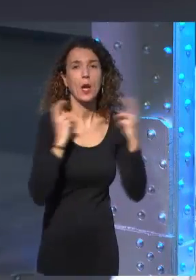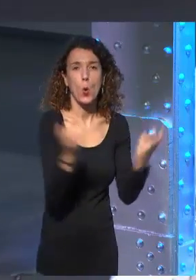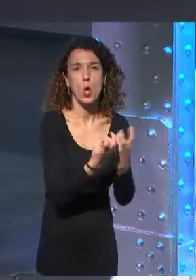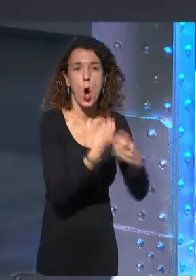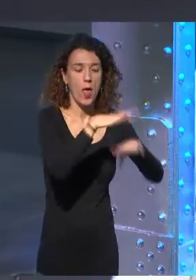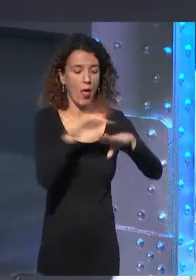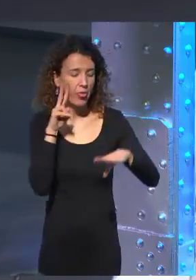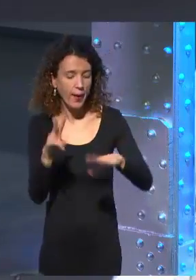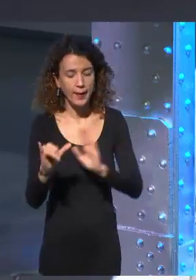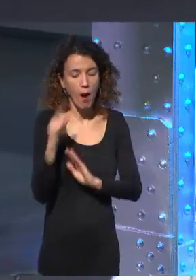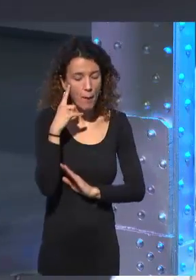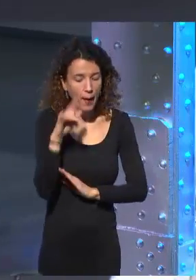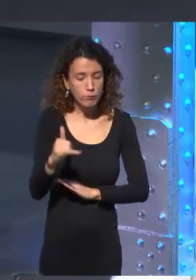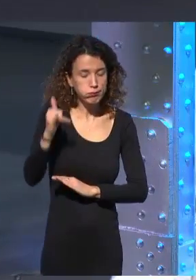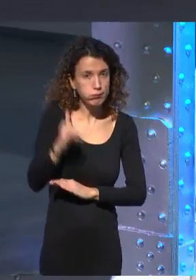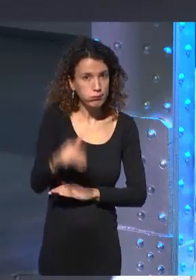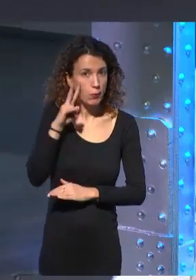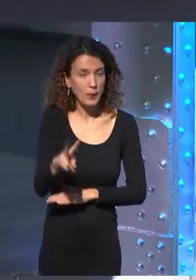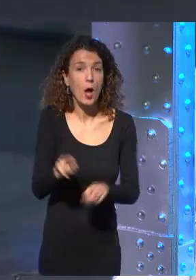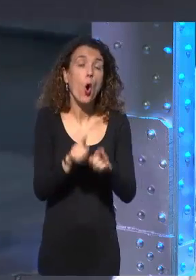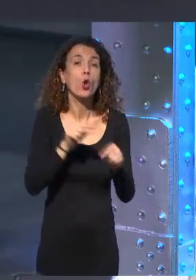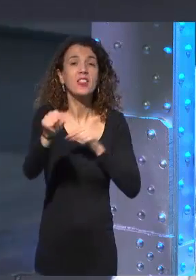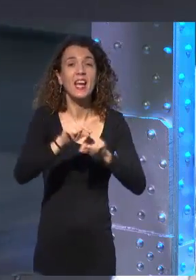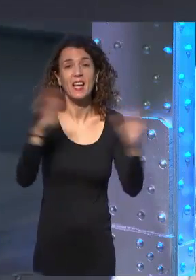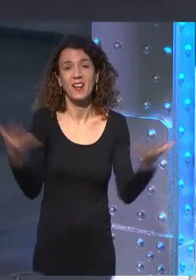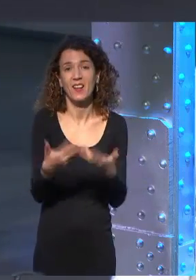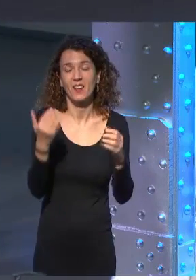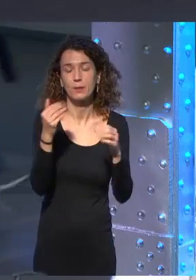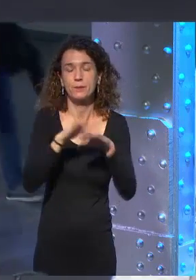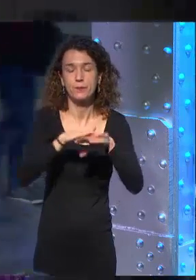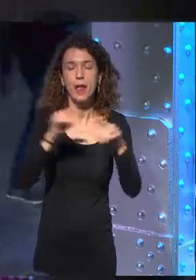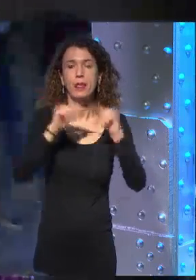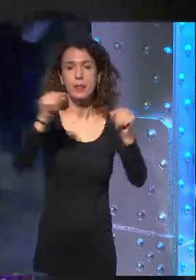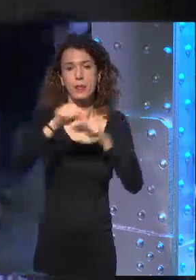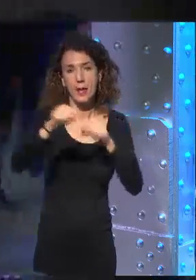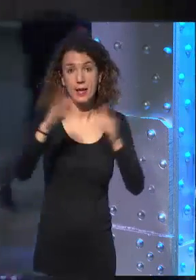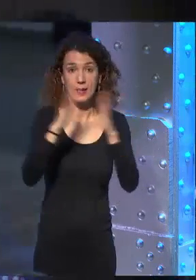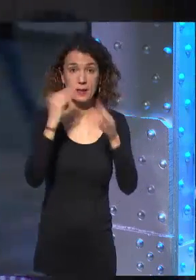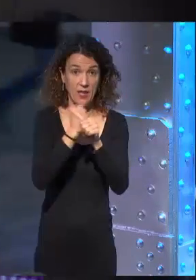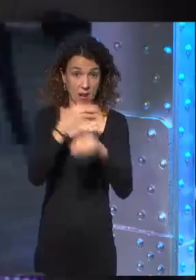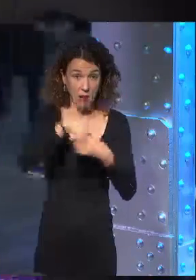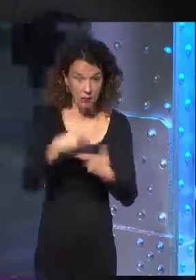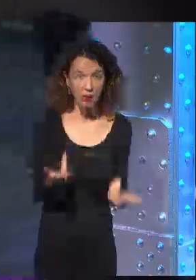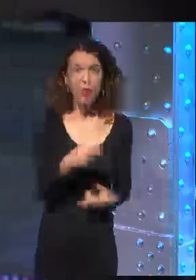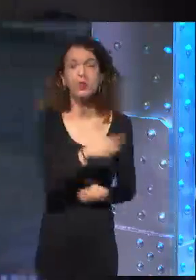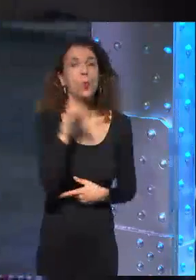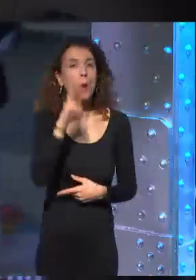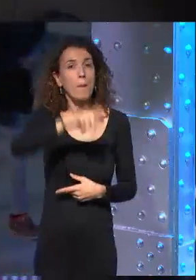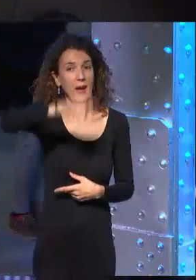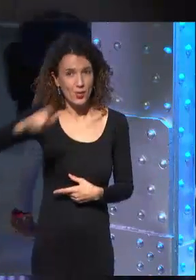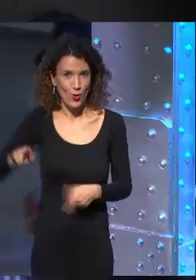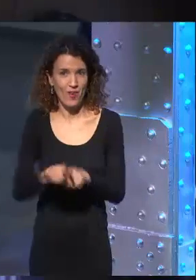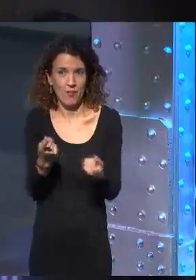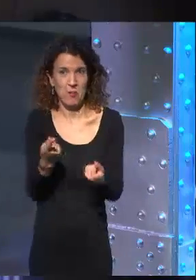their high schools. But the fact is that many grown-ups do it. And also when there are so